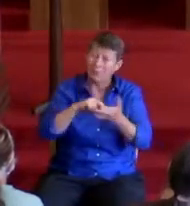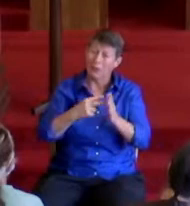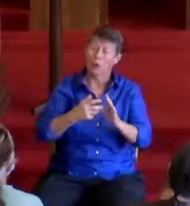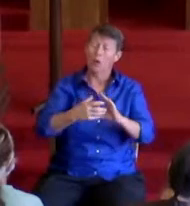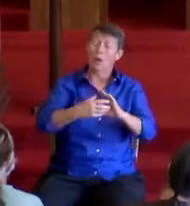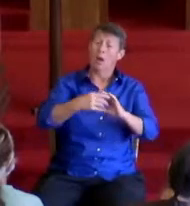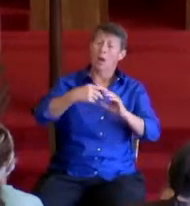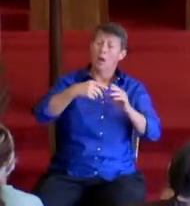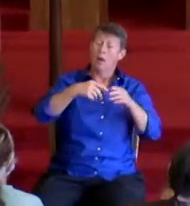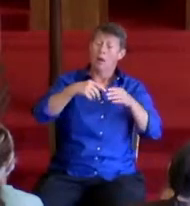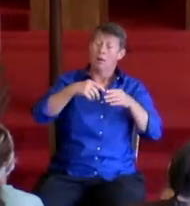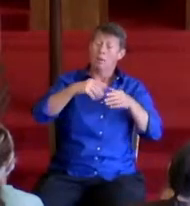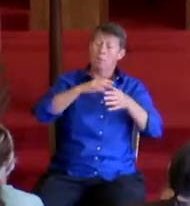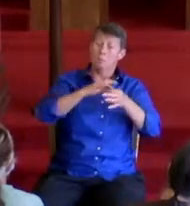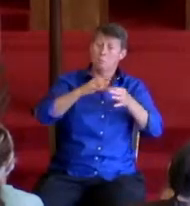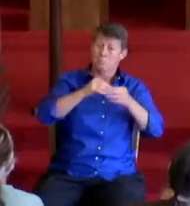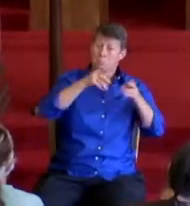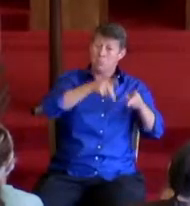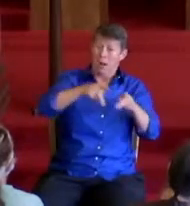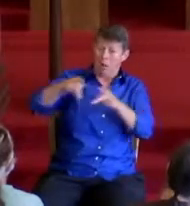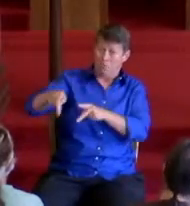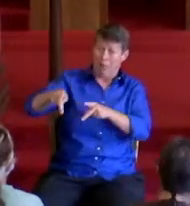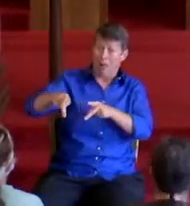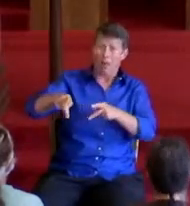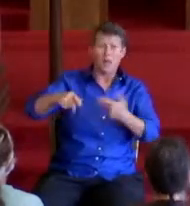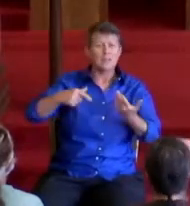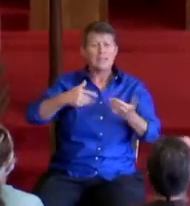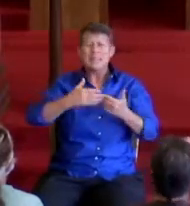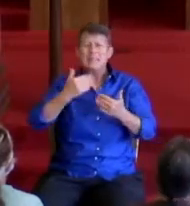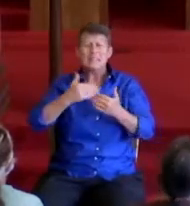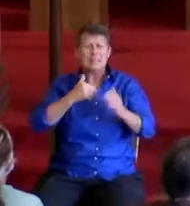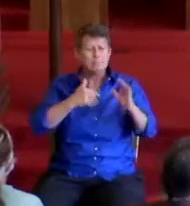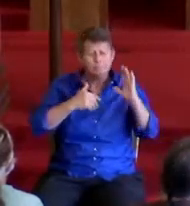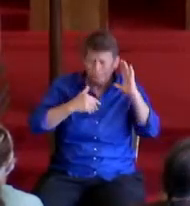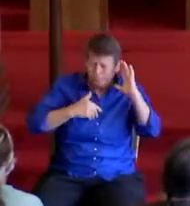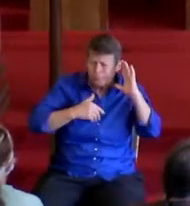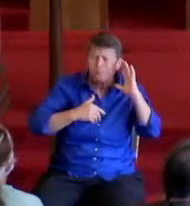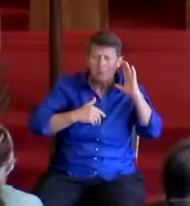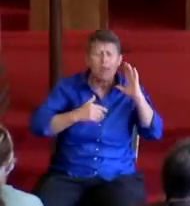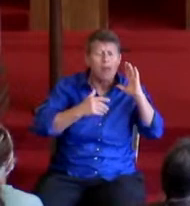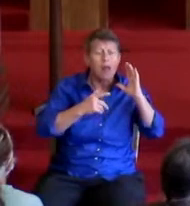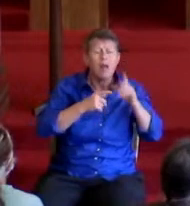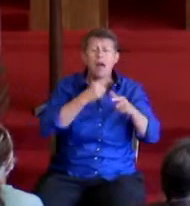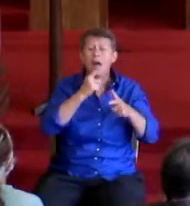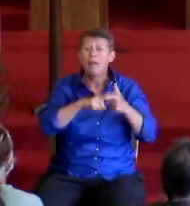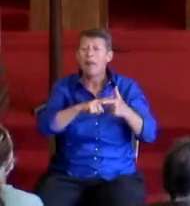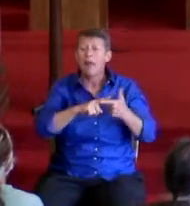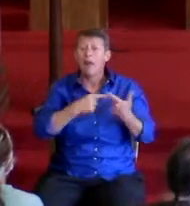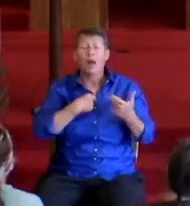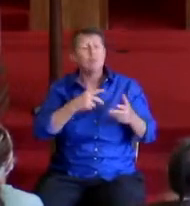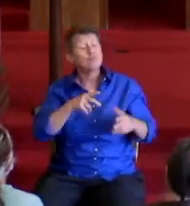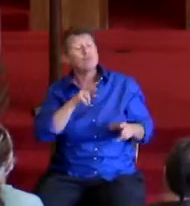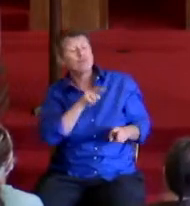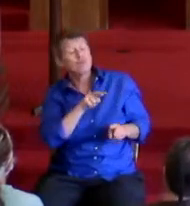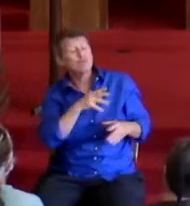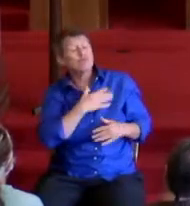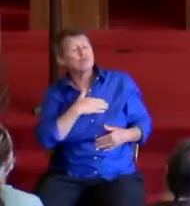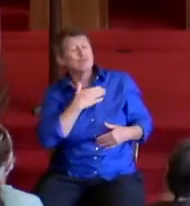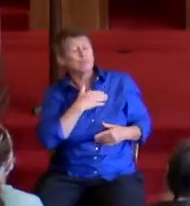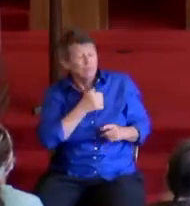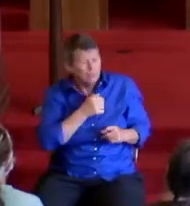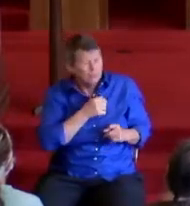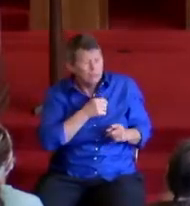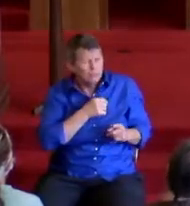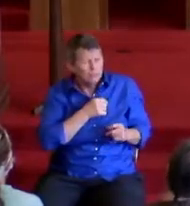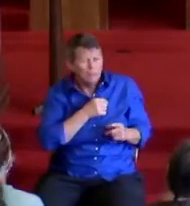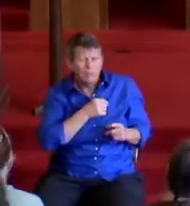welcomes us in and then takes a strange turn and leaves us with enough doubt as to not know exactly what to do with it, and therefore it causes